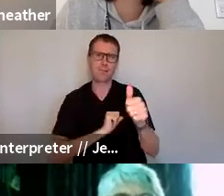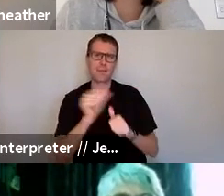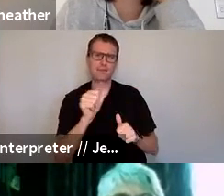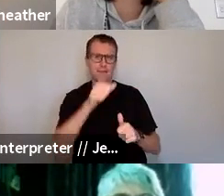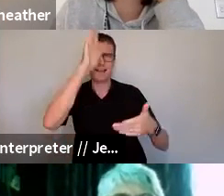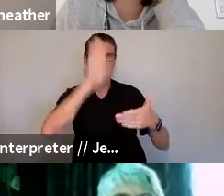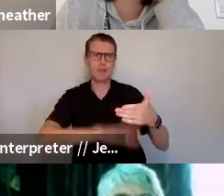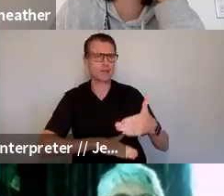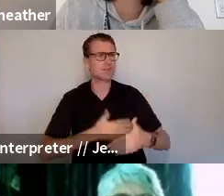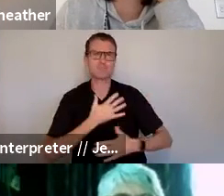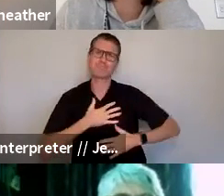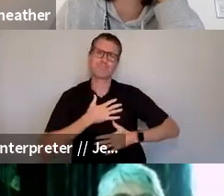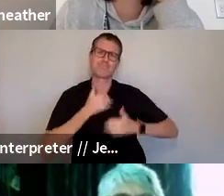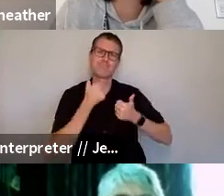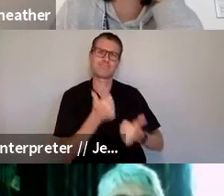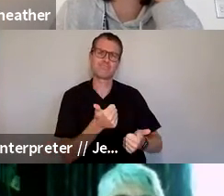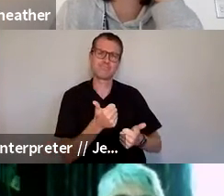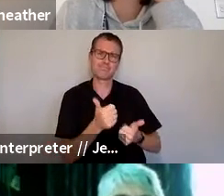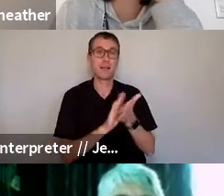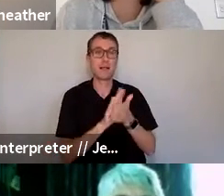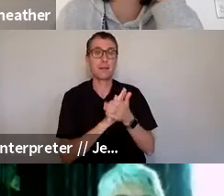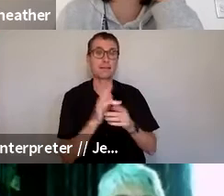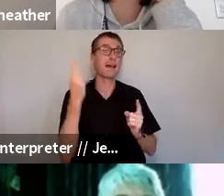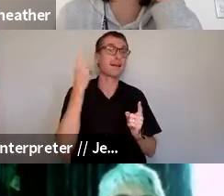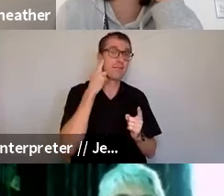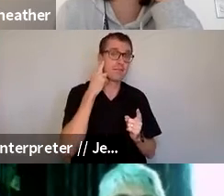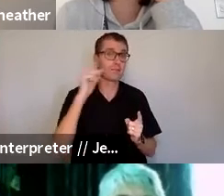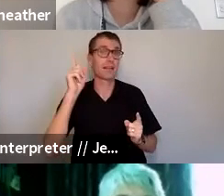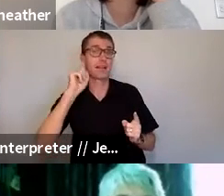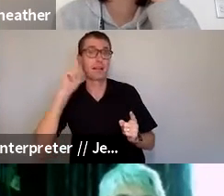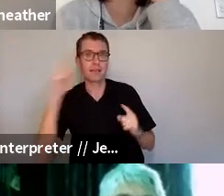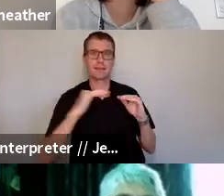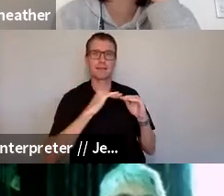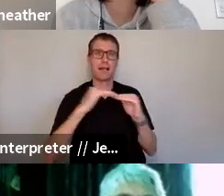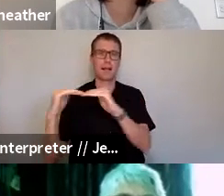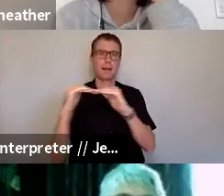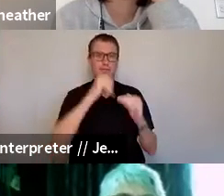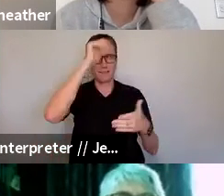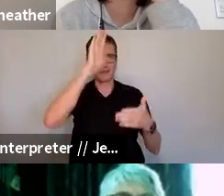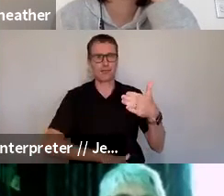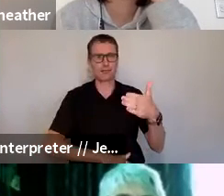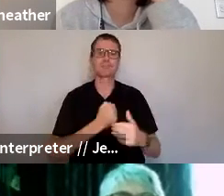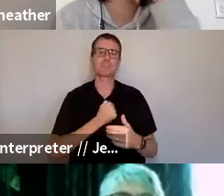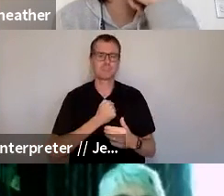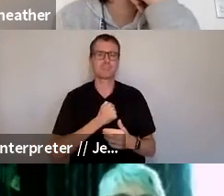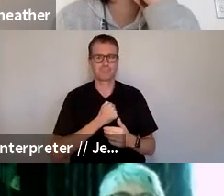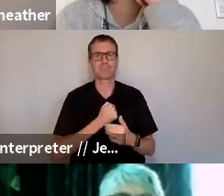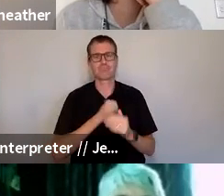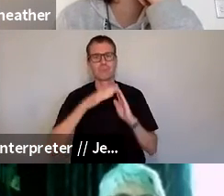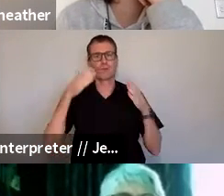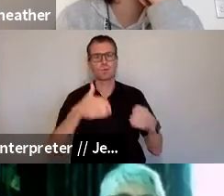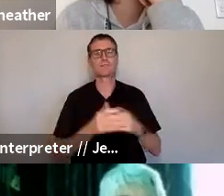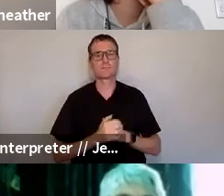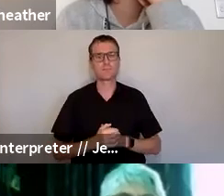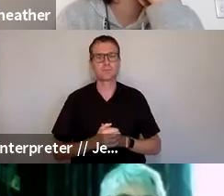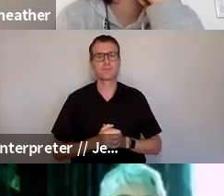anyone else standing next to them who's not deaf has. So that's a little bit about what we do. So yeah,